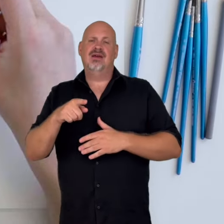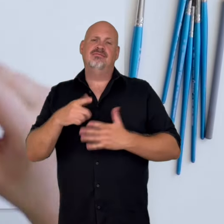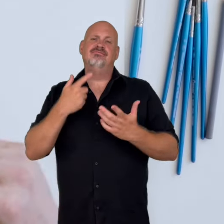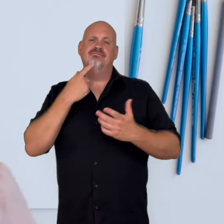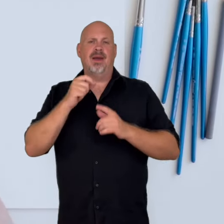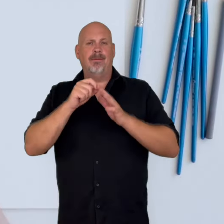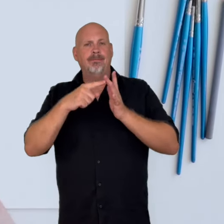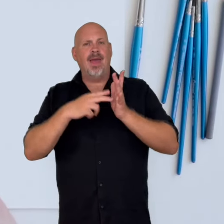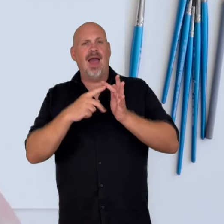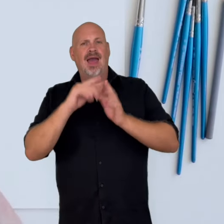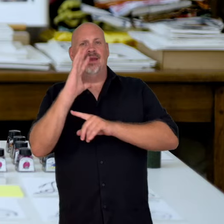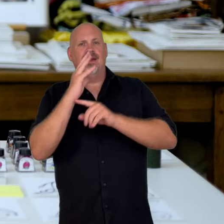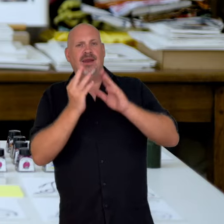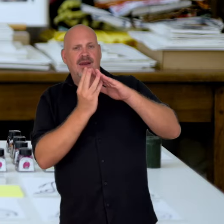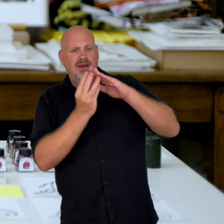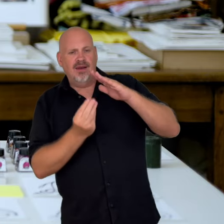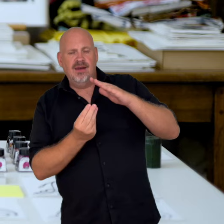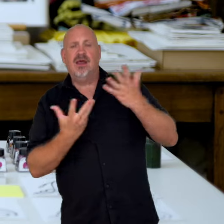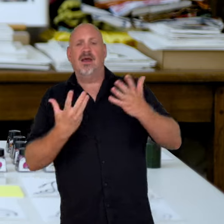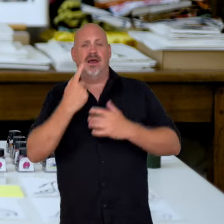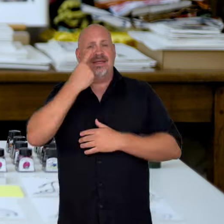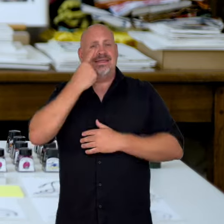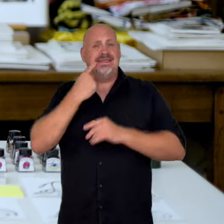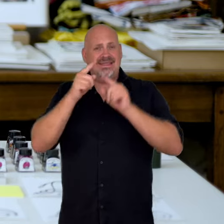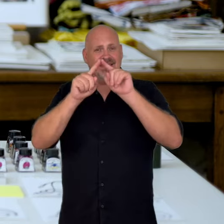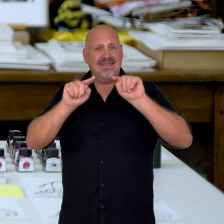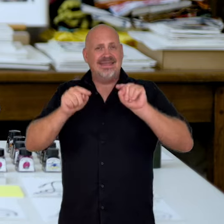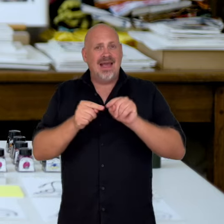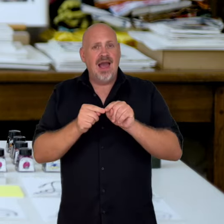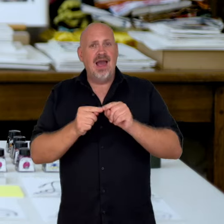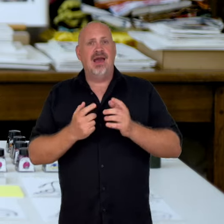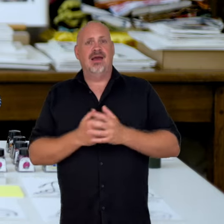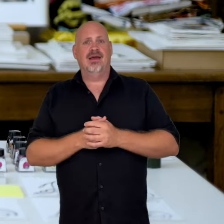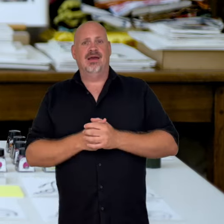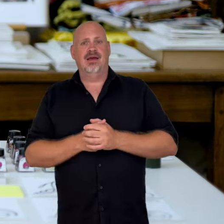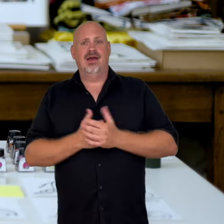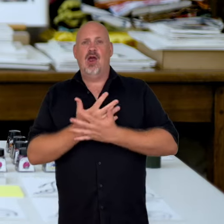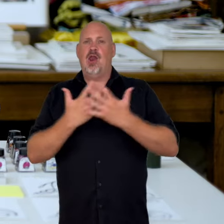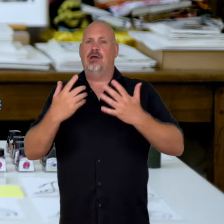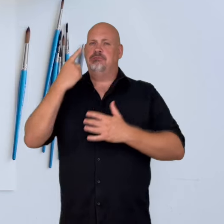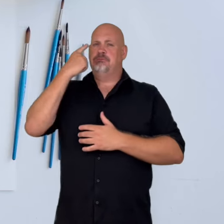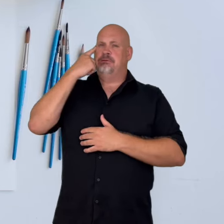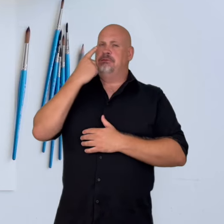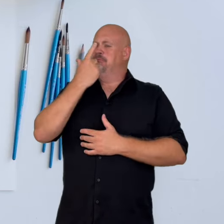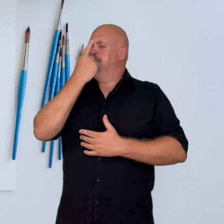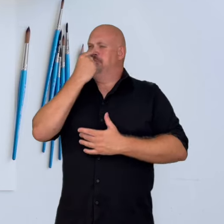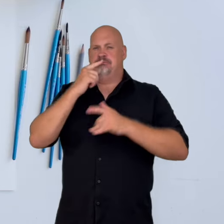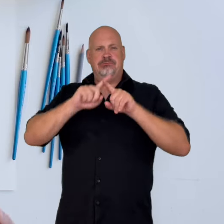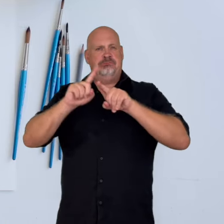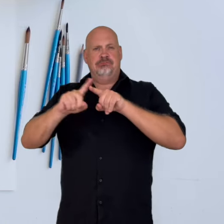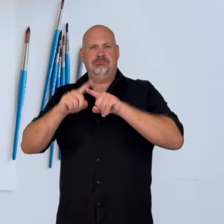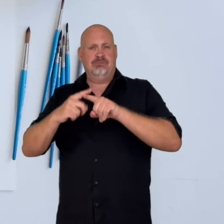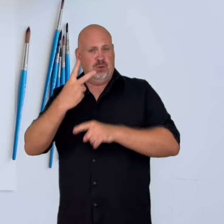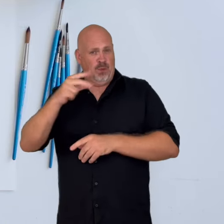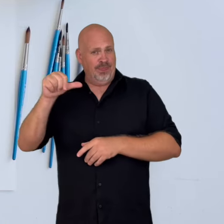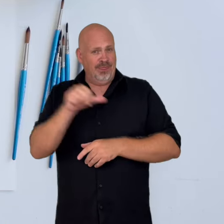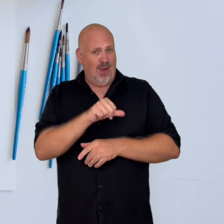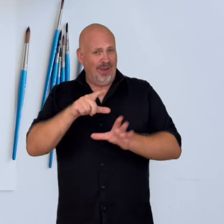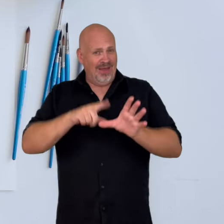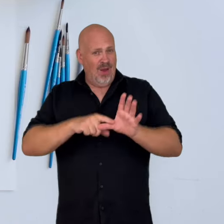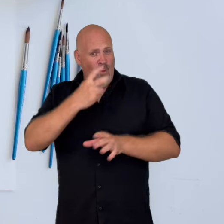It is historically based upon, some say, a pine cone, a teardrop, many theories as to